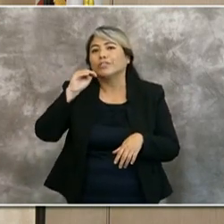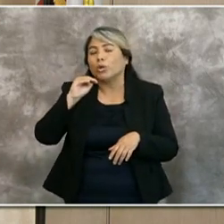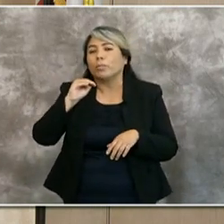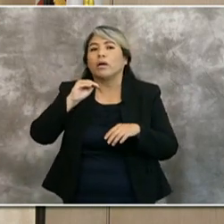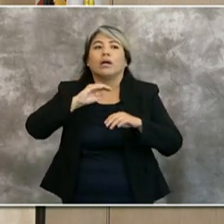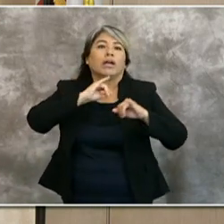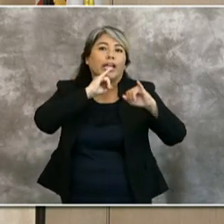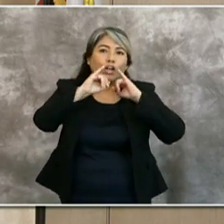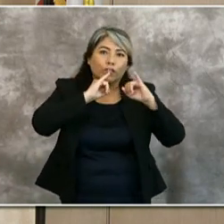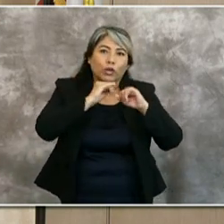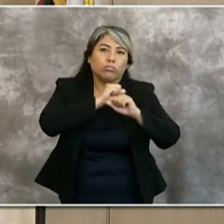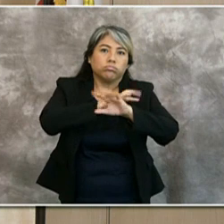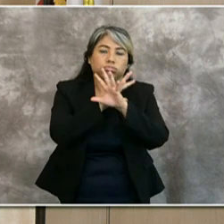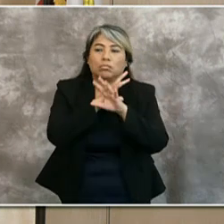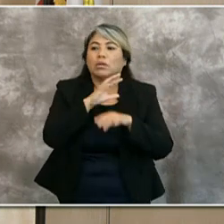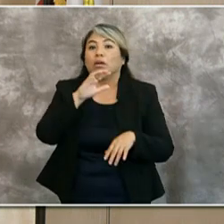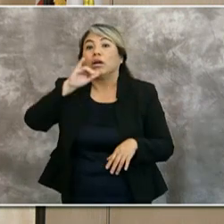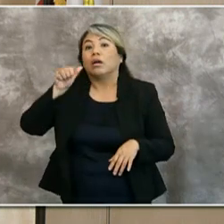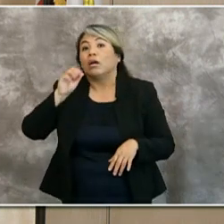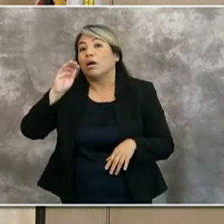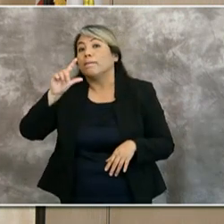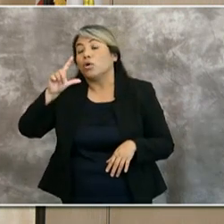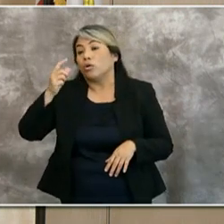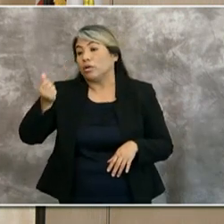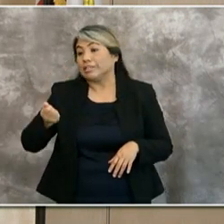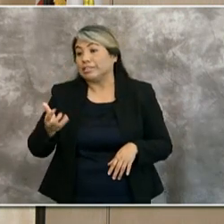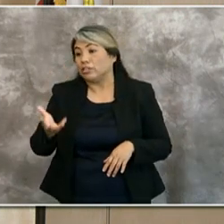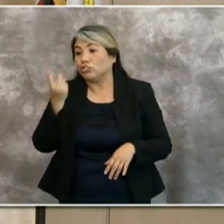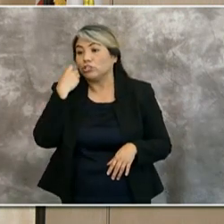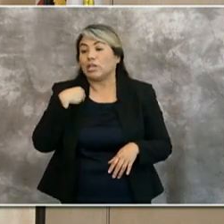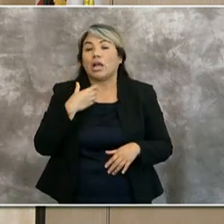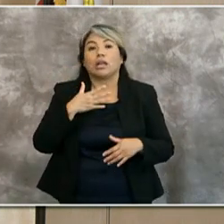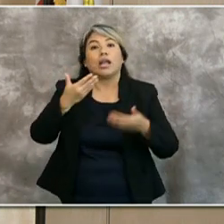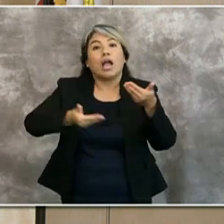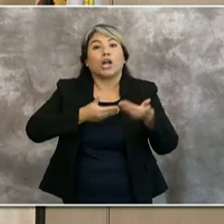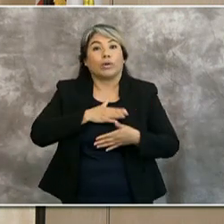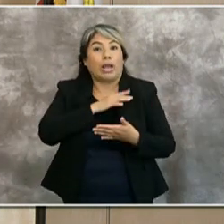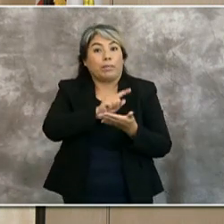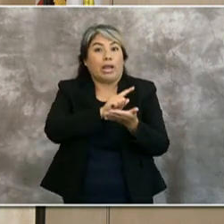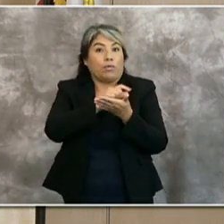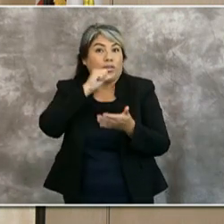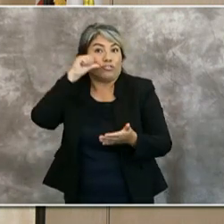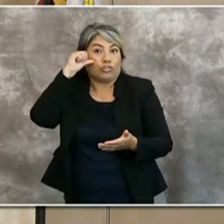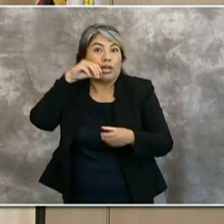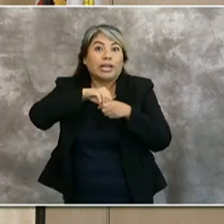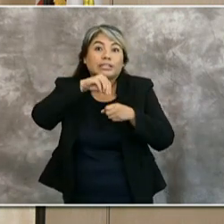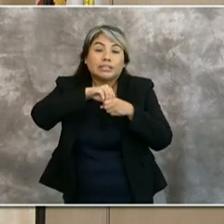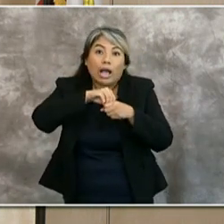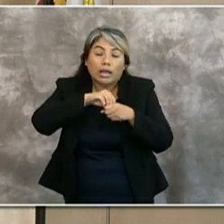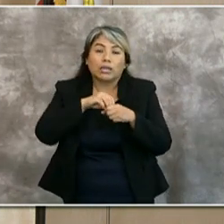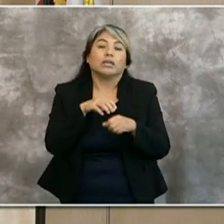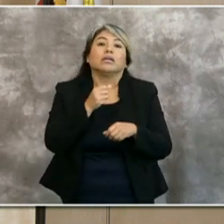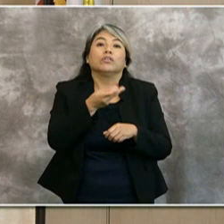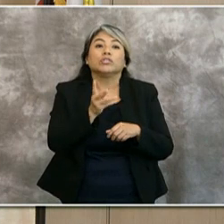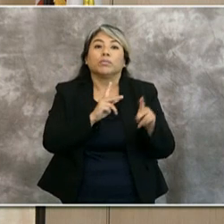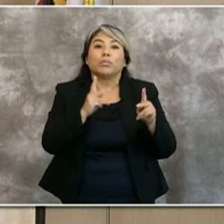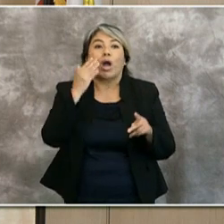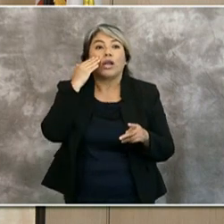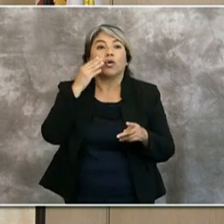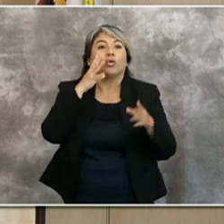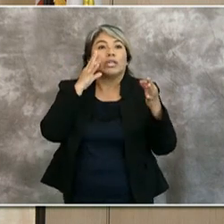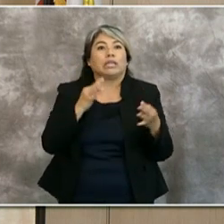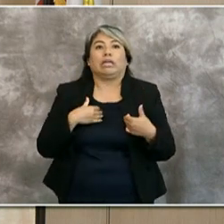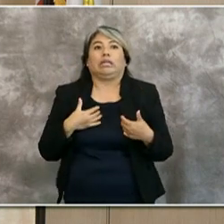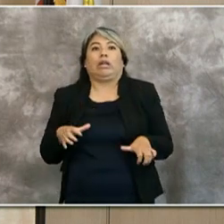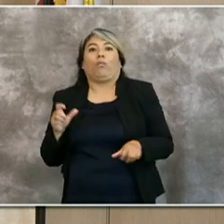interview thing. Hamul Casino just had a hiring happy hour event yesterday in an indoor setting, so several people I know decided